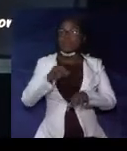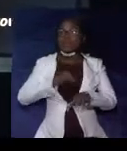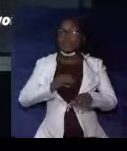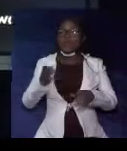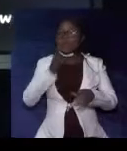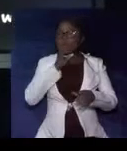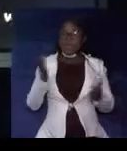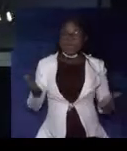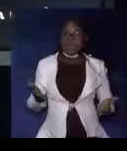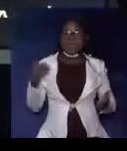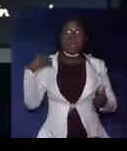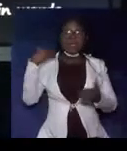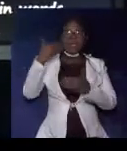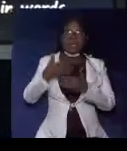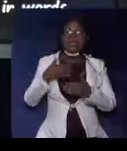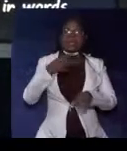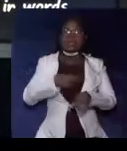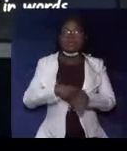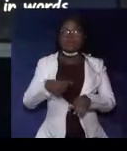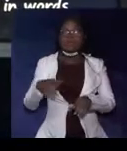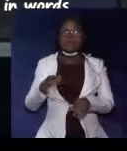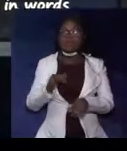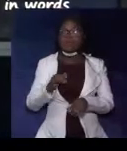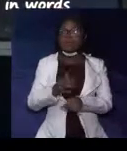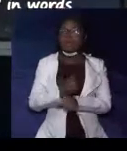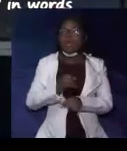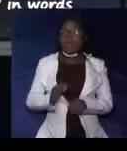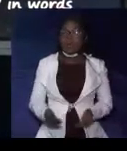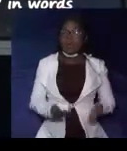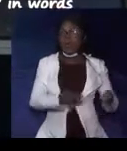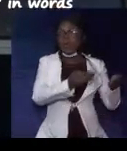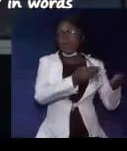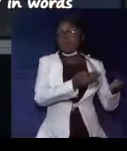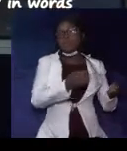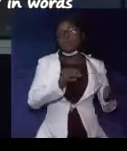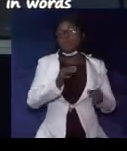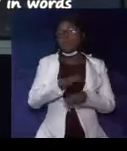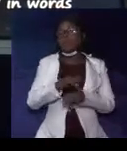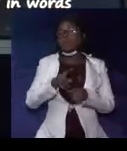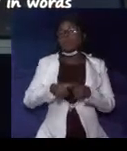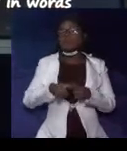time to take you on something new in mathematics. I will now hand you over to Uncle Boko